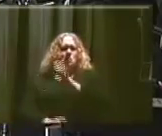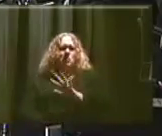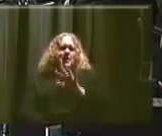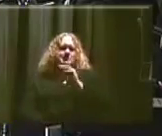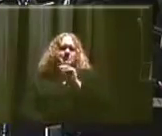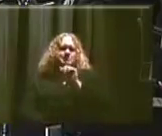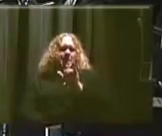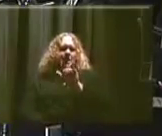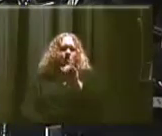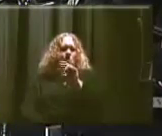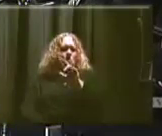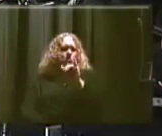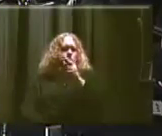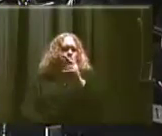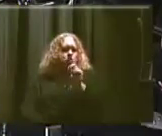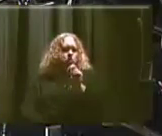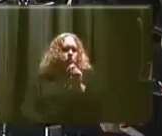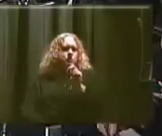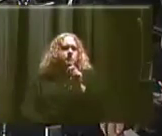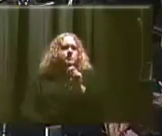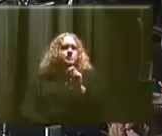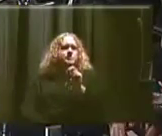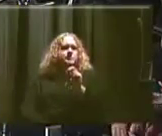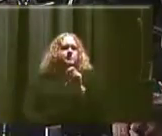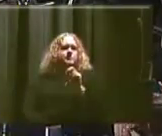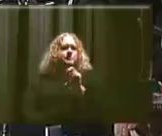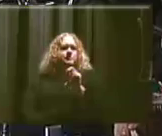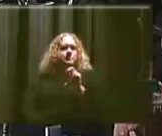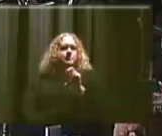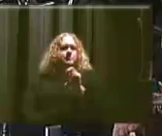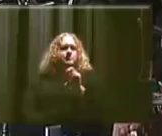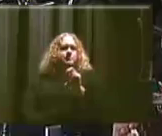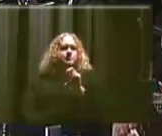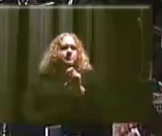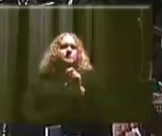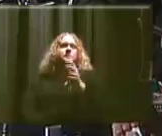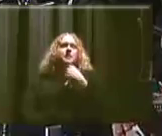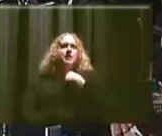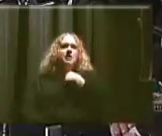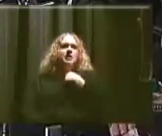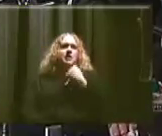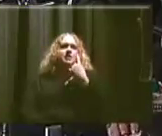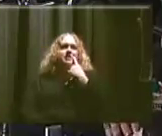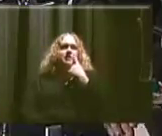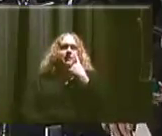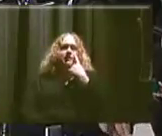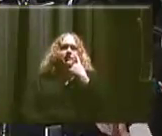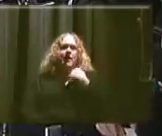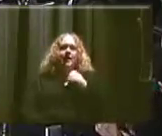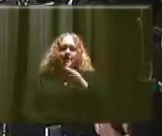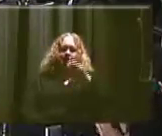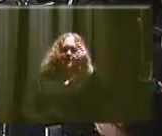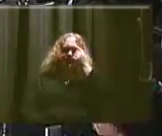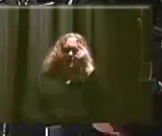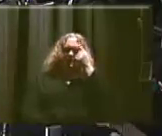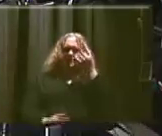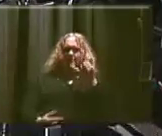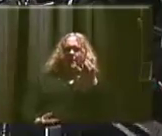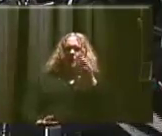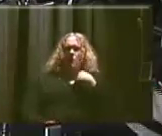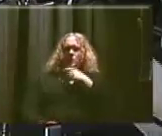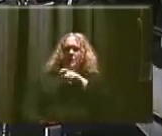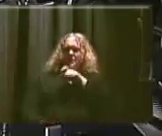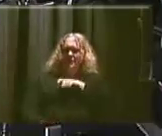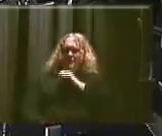Yeah. Okay. Yeah. I think you know the we need to move on now to laying out the